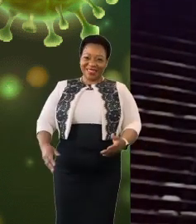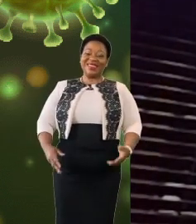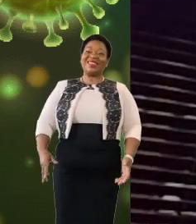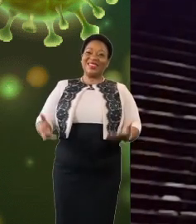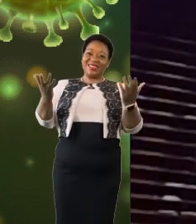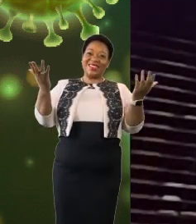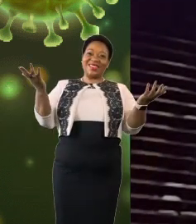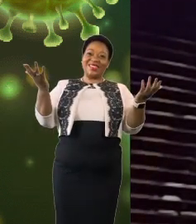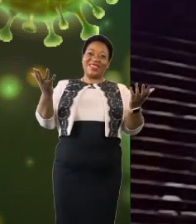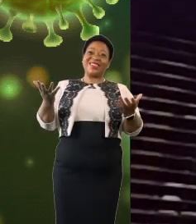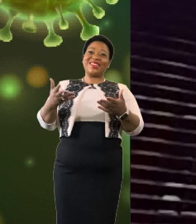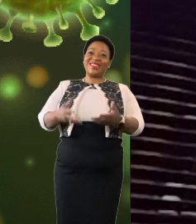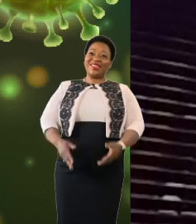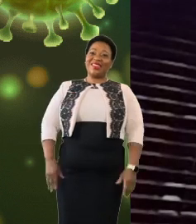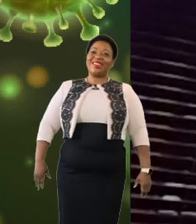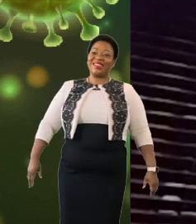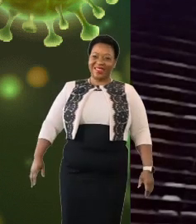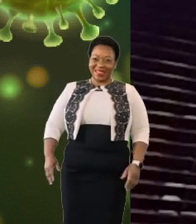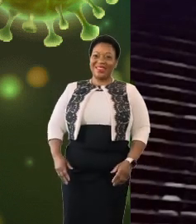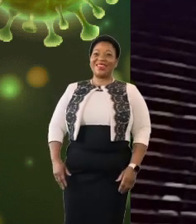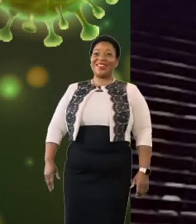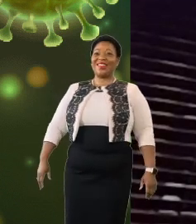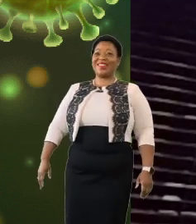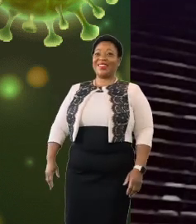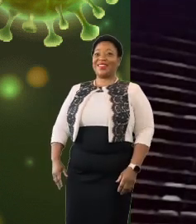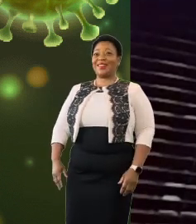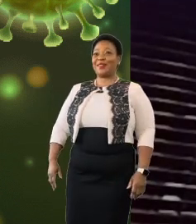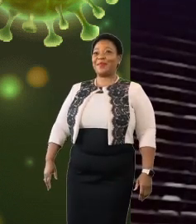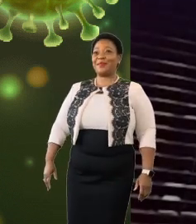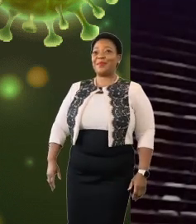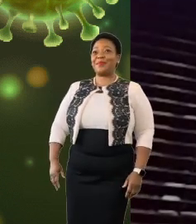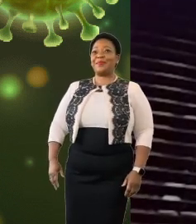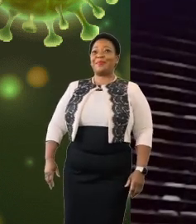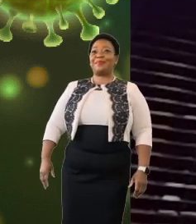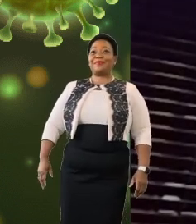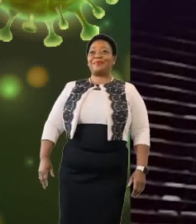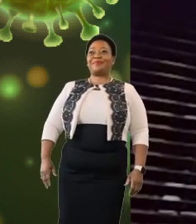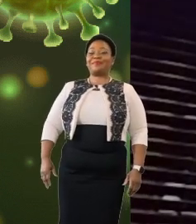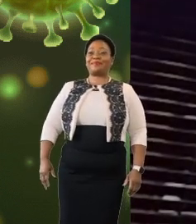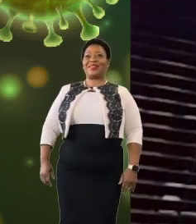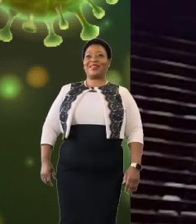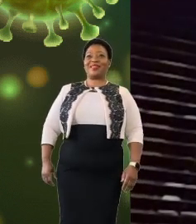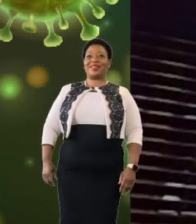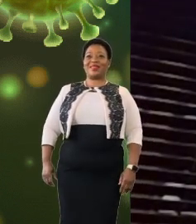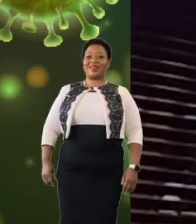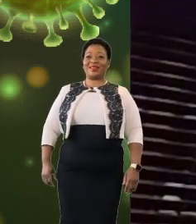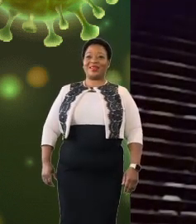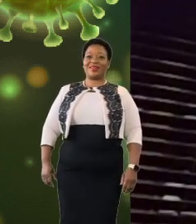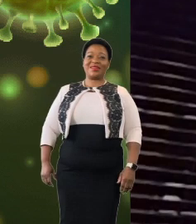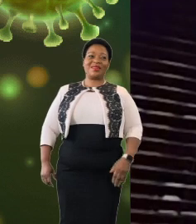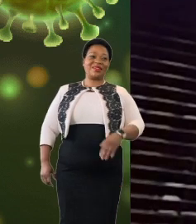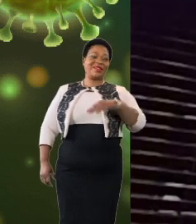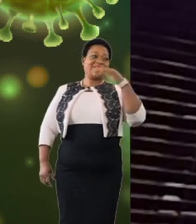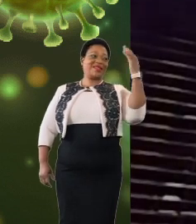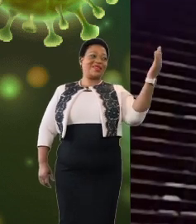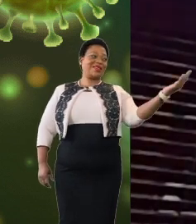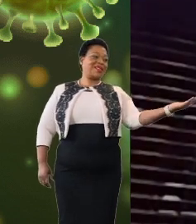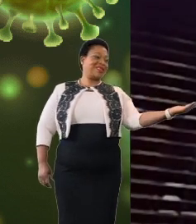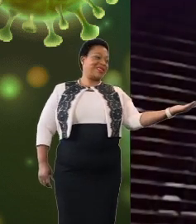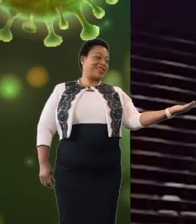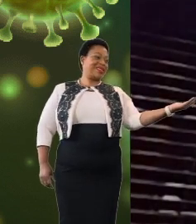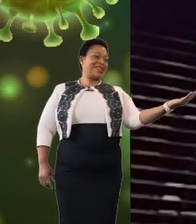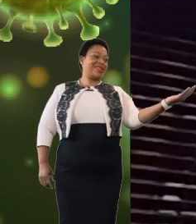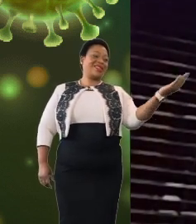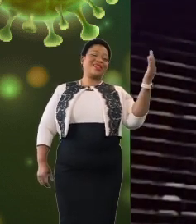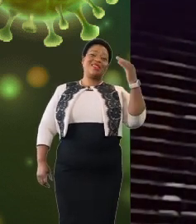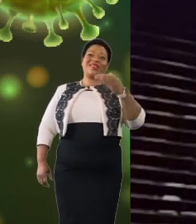we ensure that our economy start functioning come day one, come next week? How do we